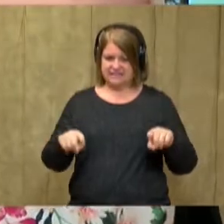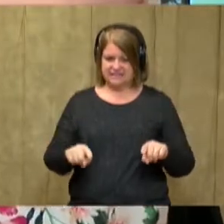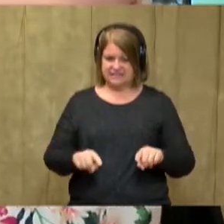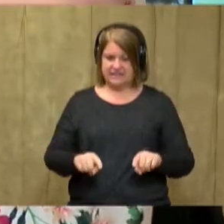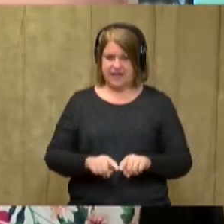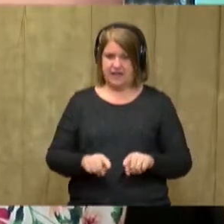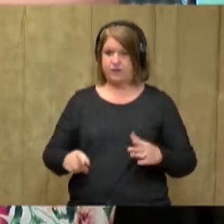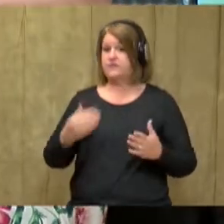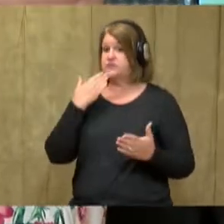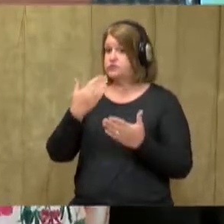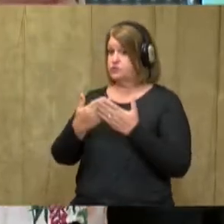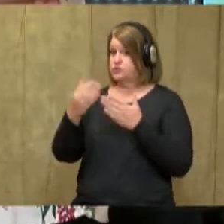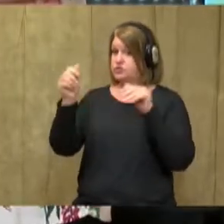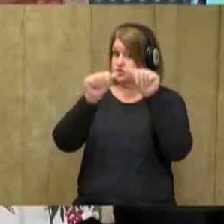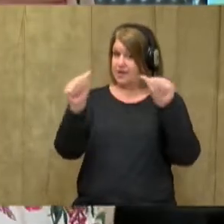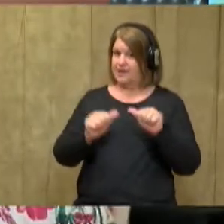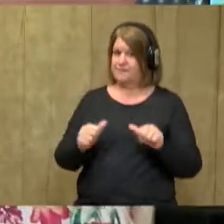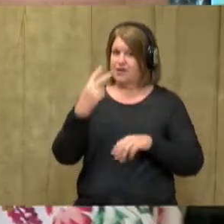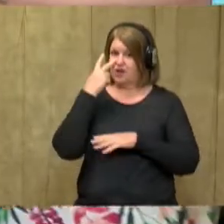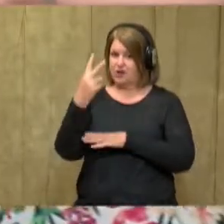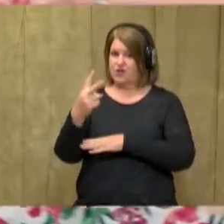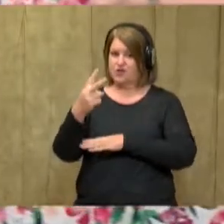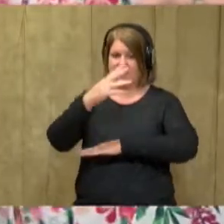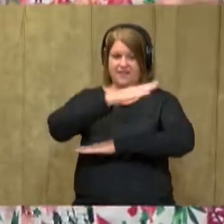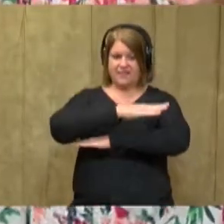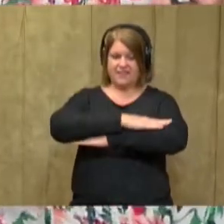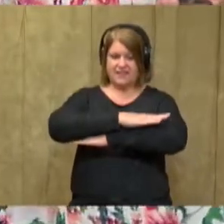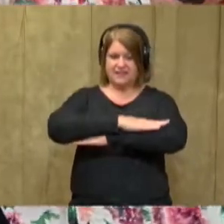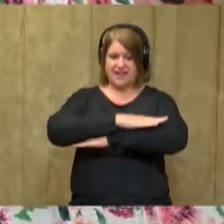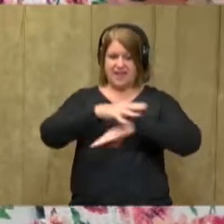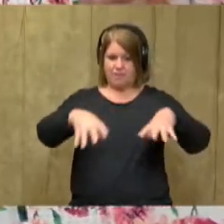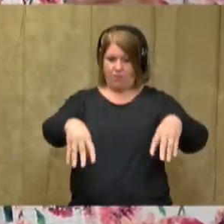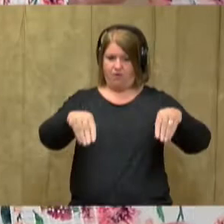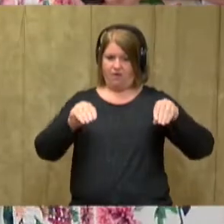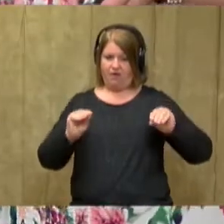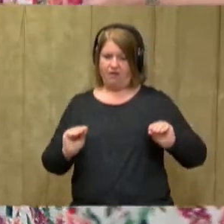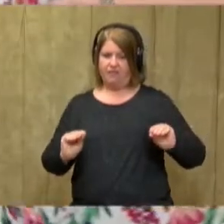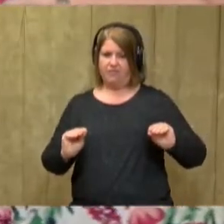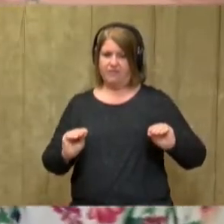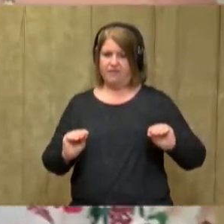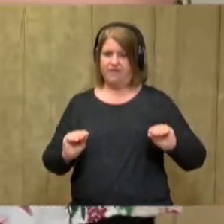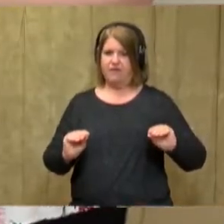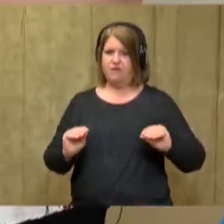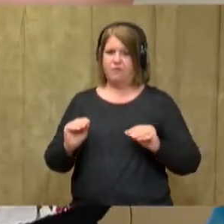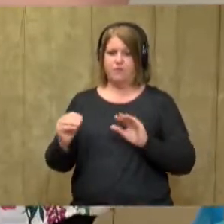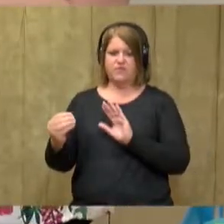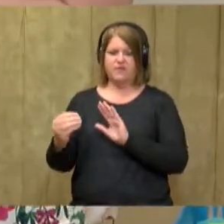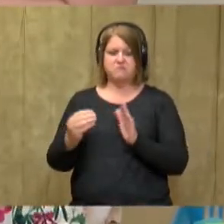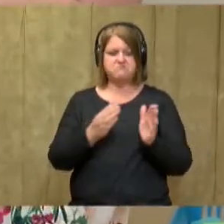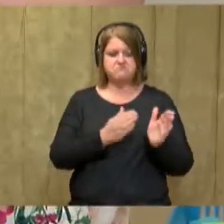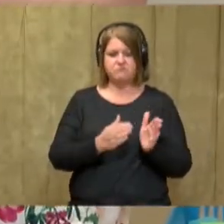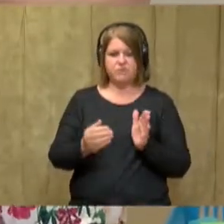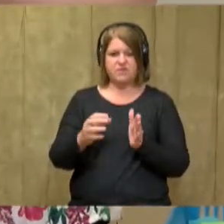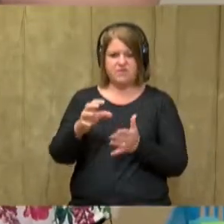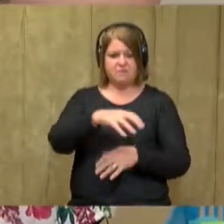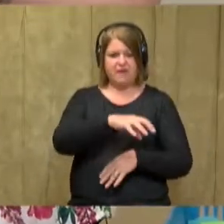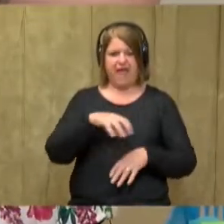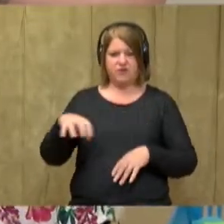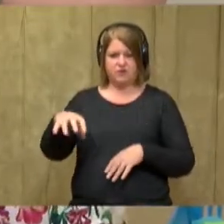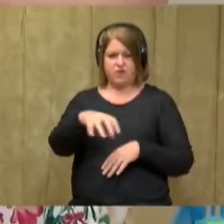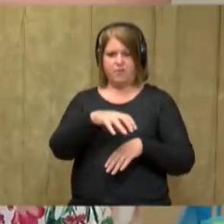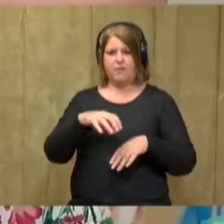vase today. And look at how they put a little tablecloth with a pattern at the bottom. All right, this is called red